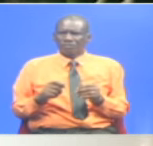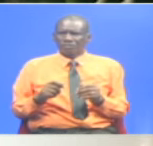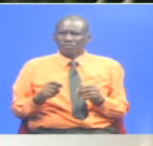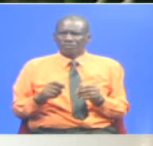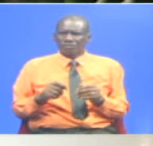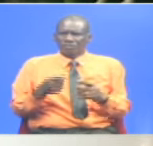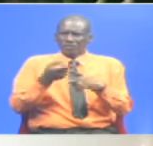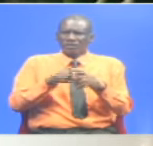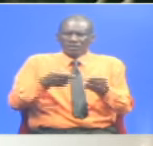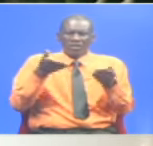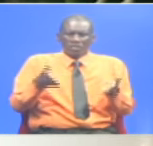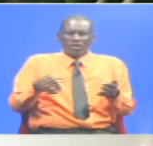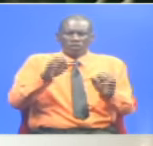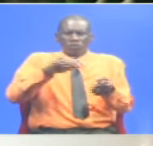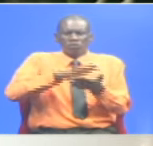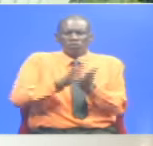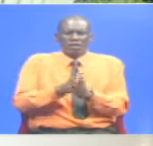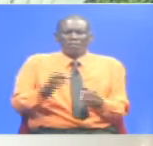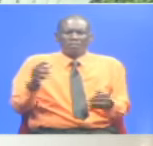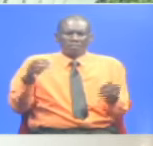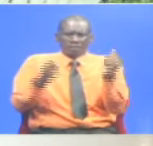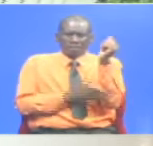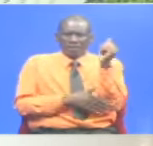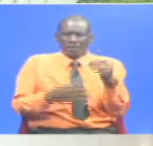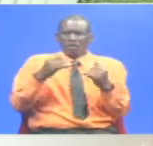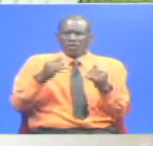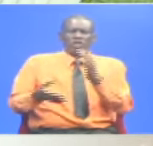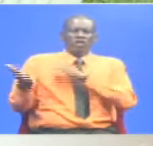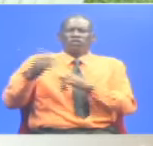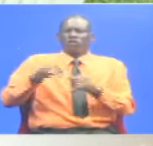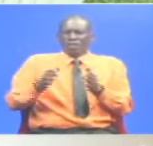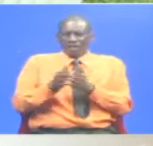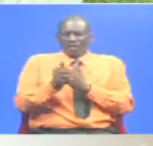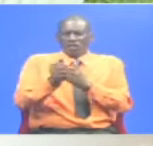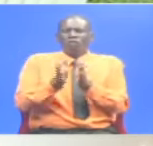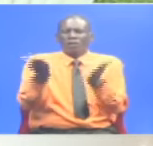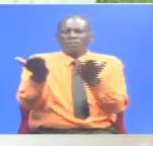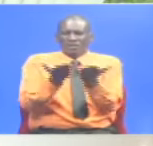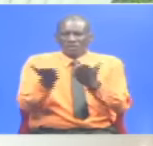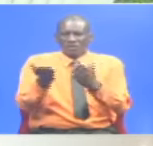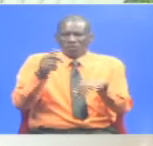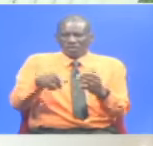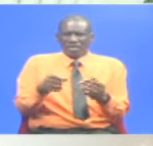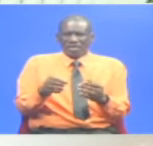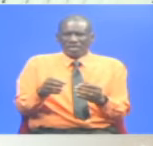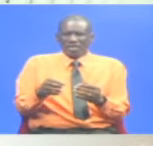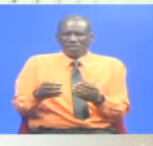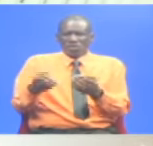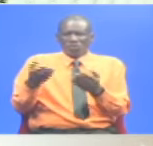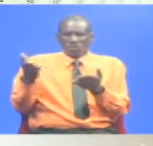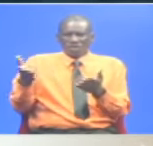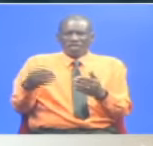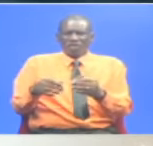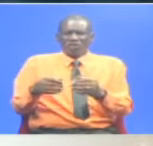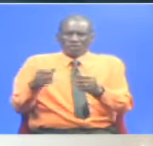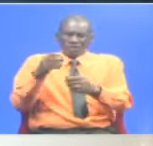then things can get out of hand. The former head of public service was in Kibaki's ear for the better part of 10 years,